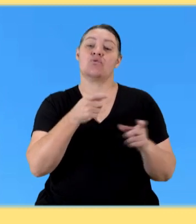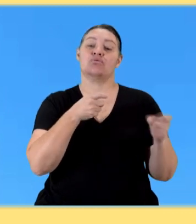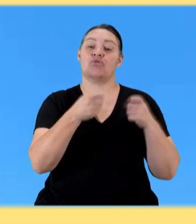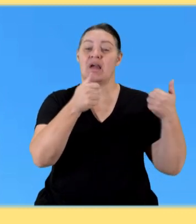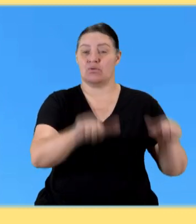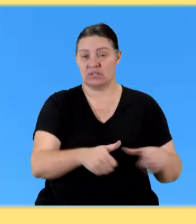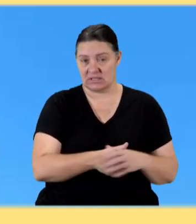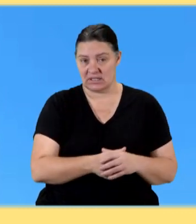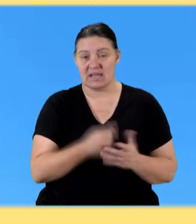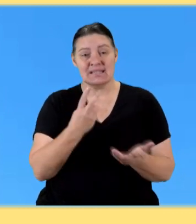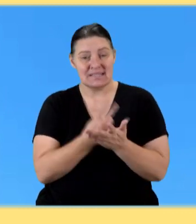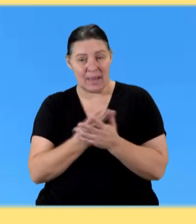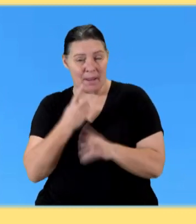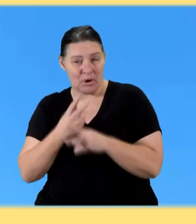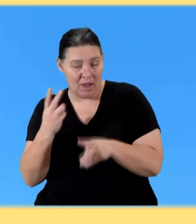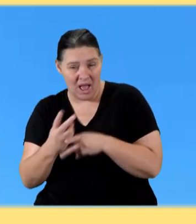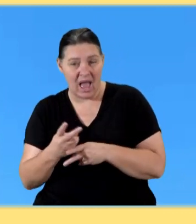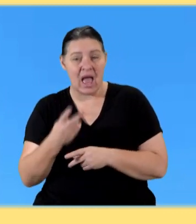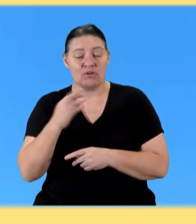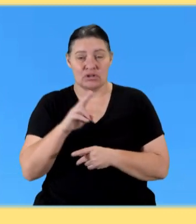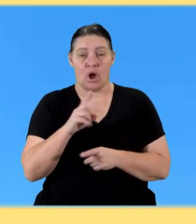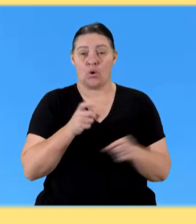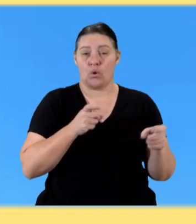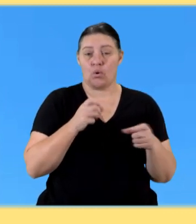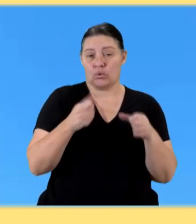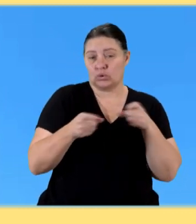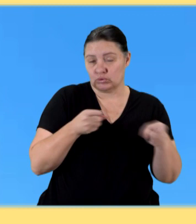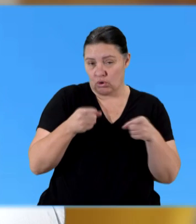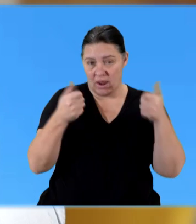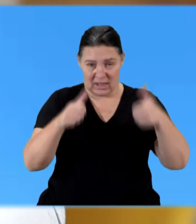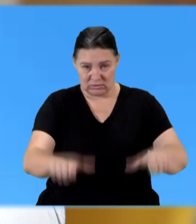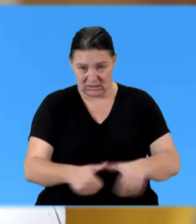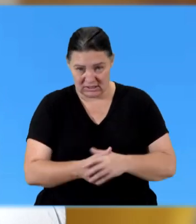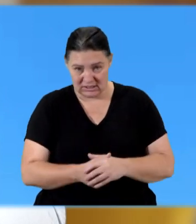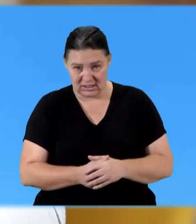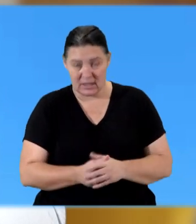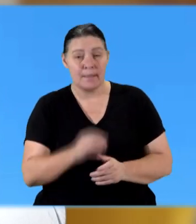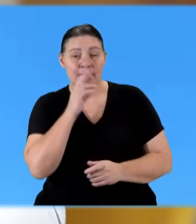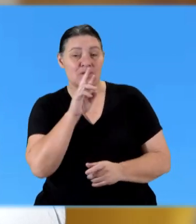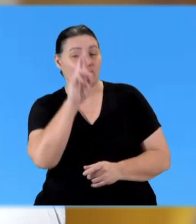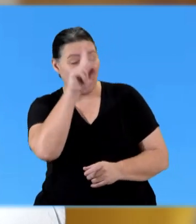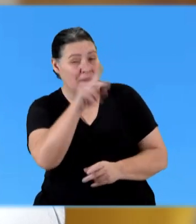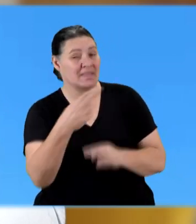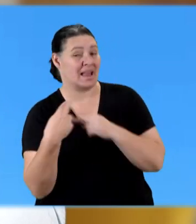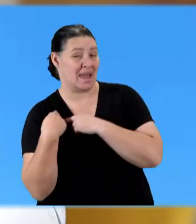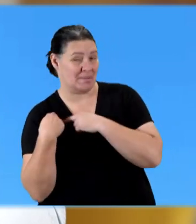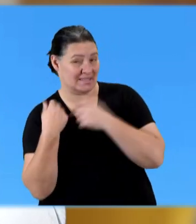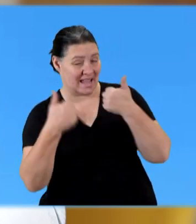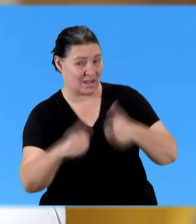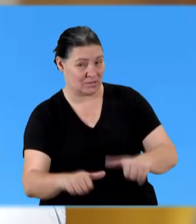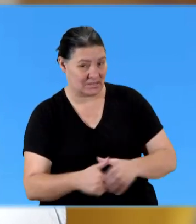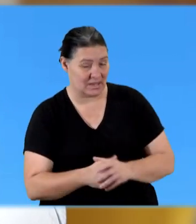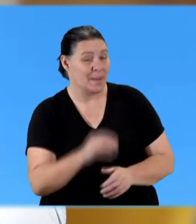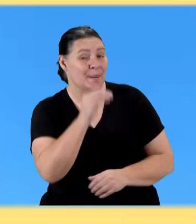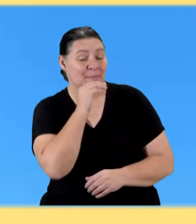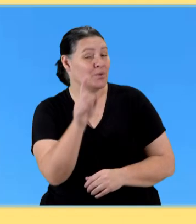aware of the preparation of the creditors control account. Remember, it is a liability